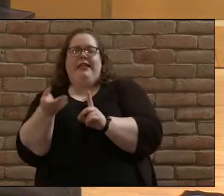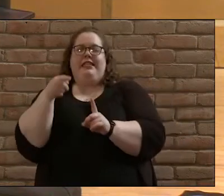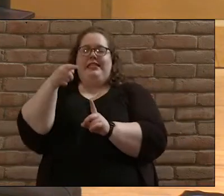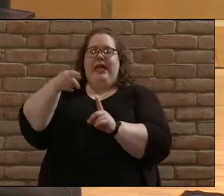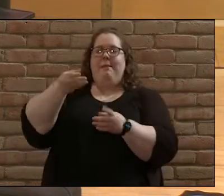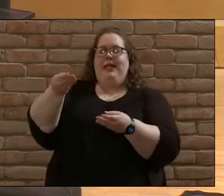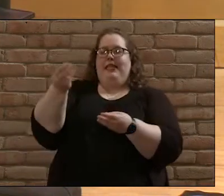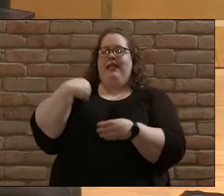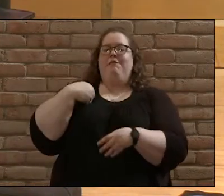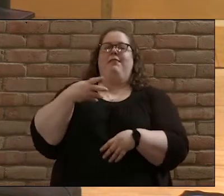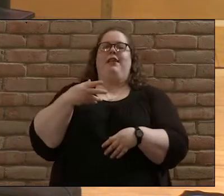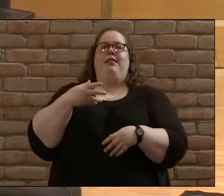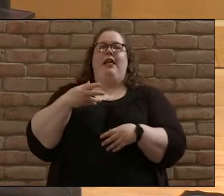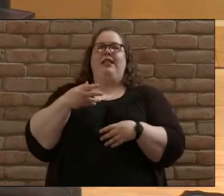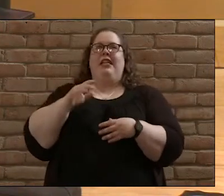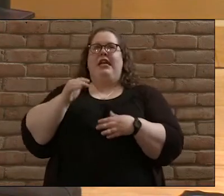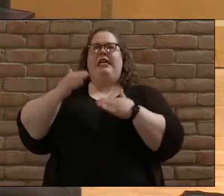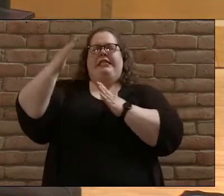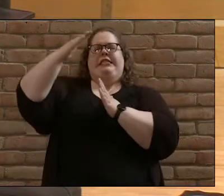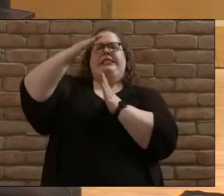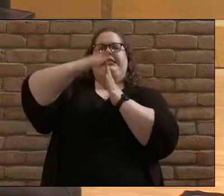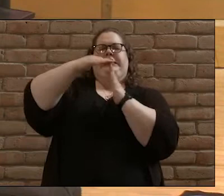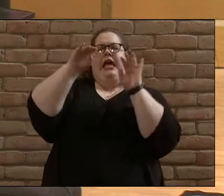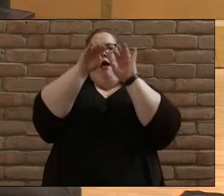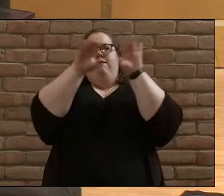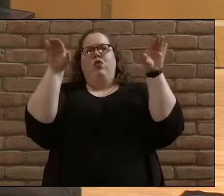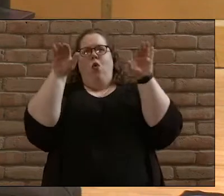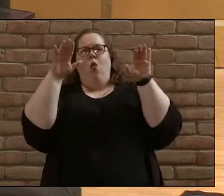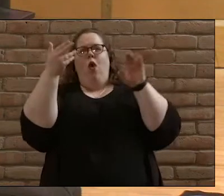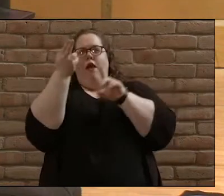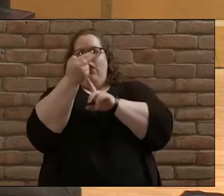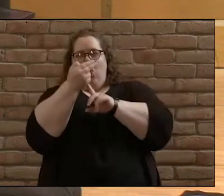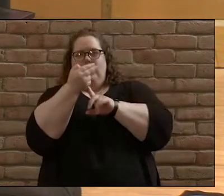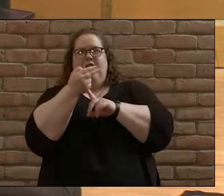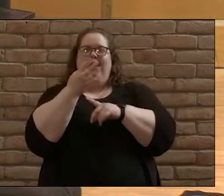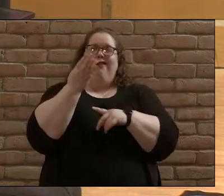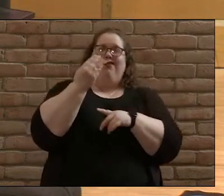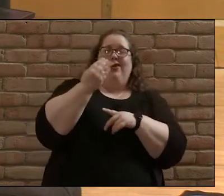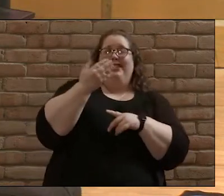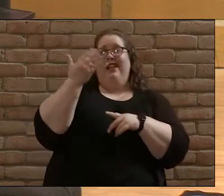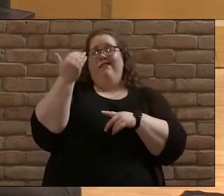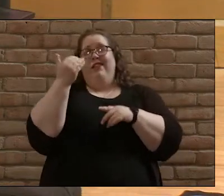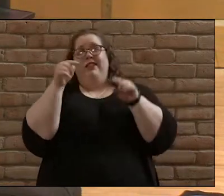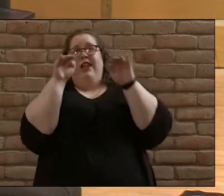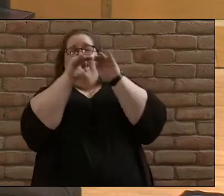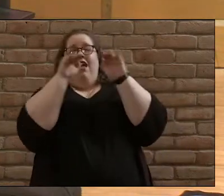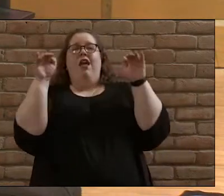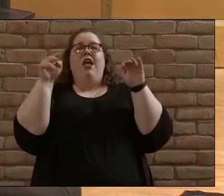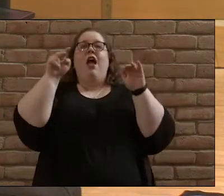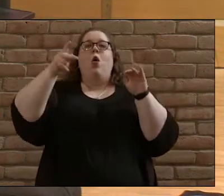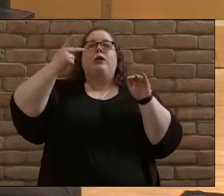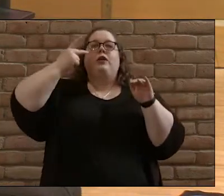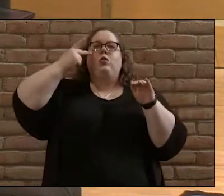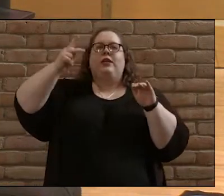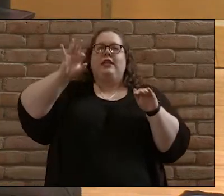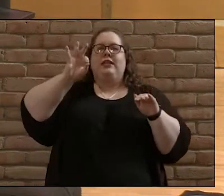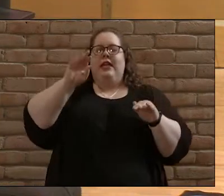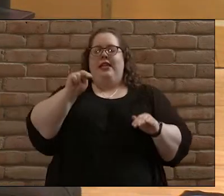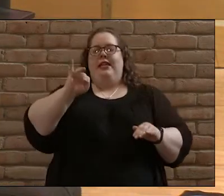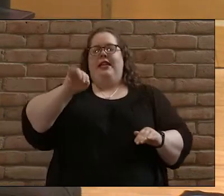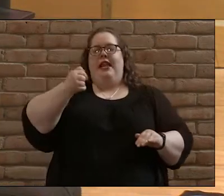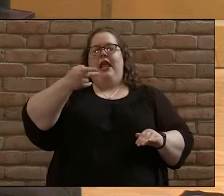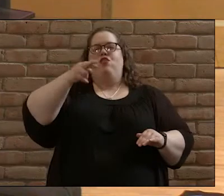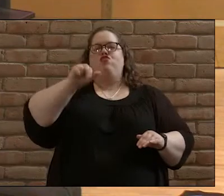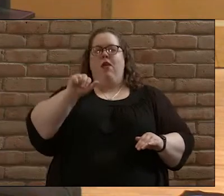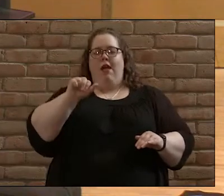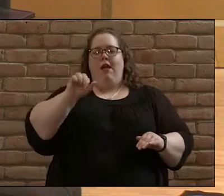the highest floor, like the 14th or 15th floor, and on the side of the hotel that overlooked the falls. And the whole reason